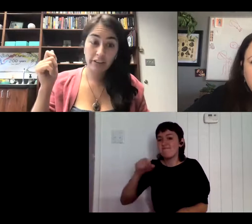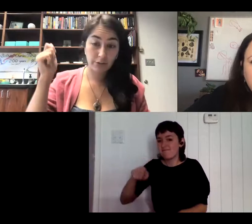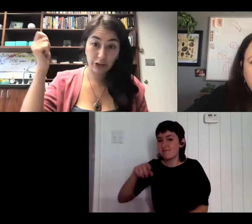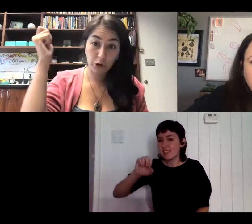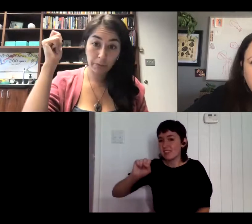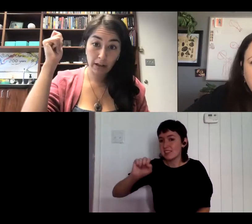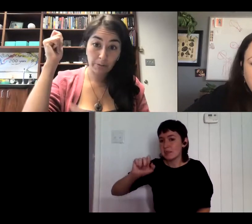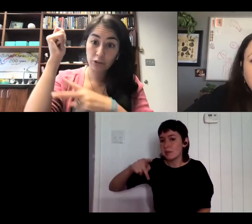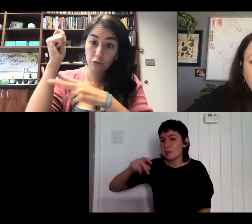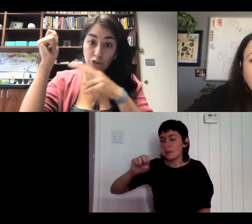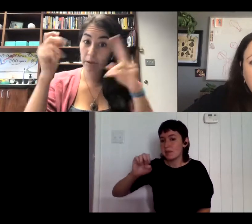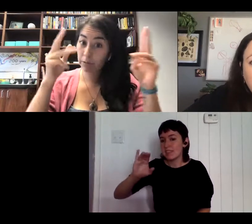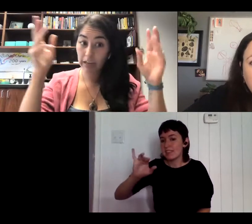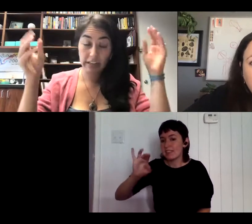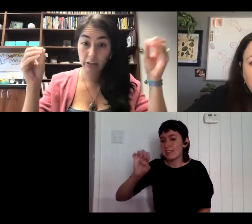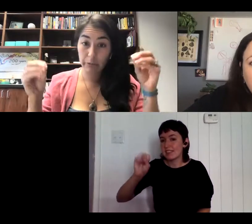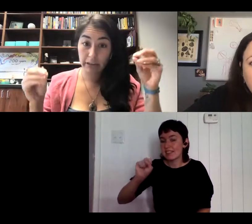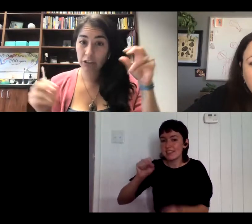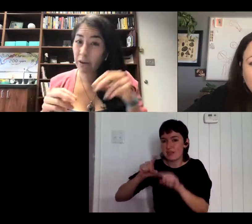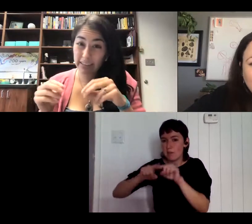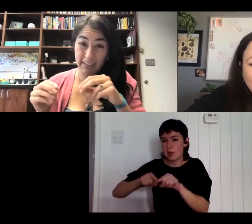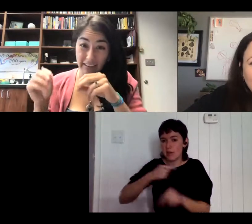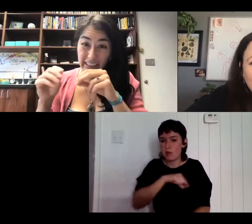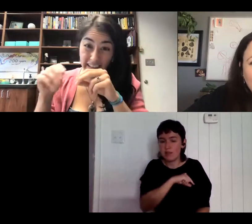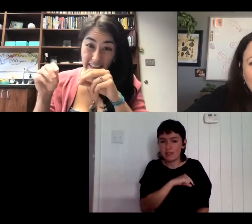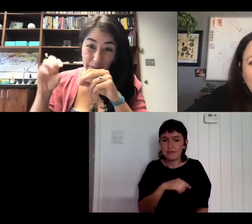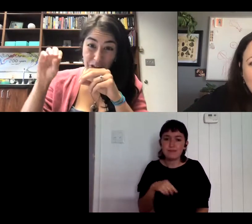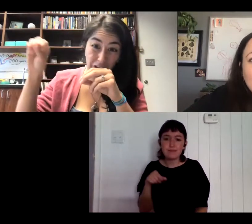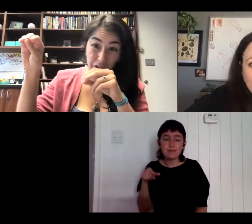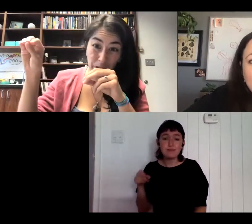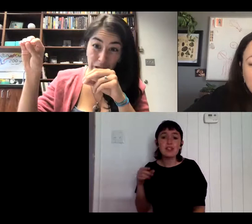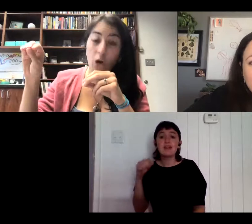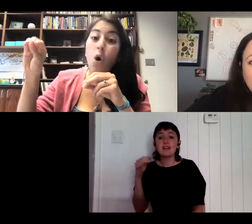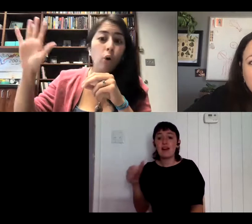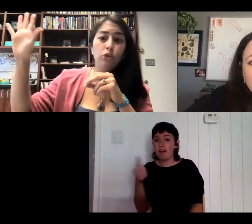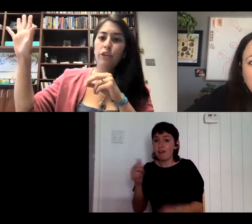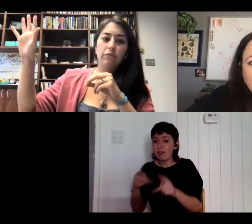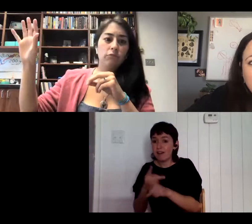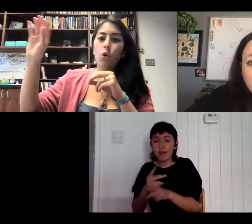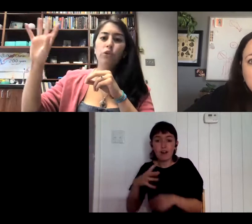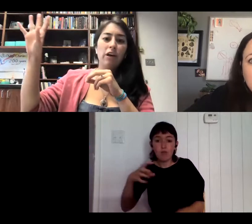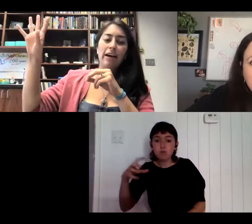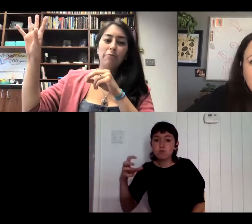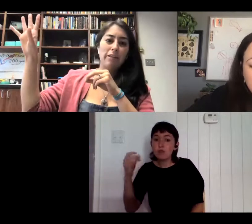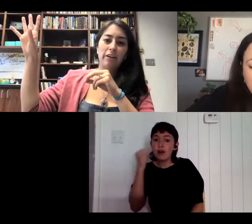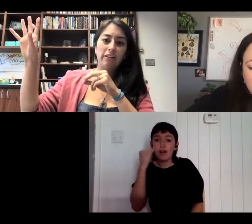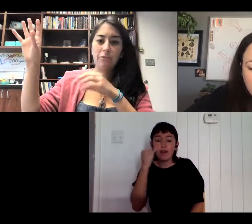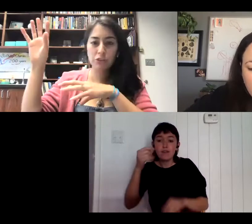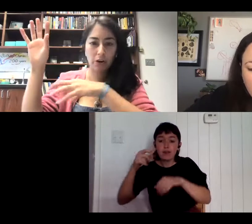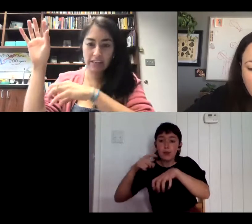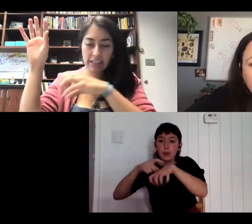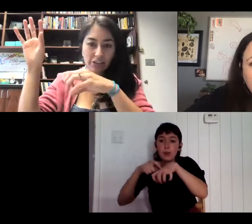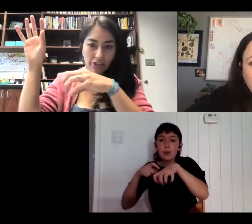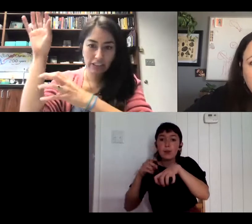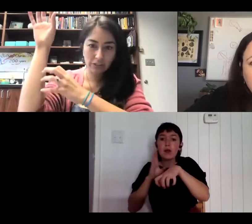Hydra, these freshwater polyps, you chop them in any little bit, you accidentally nick them and you get a little bud, whole new thing, whole new guy right there. They